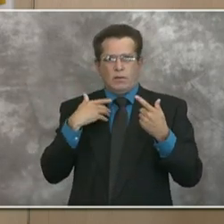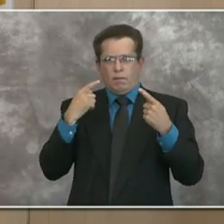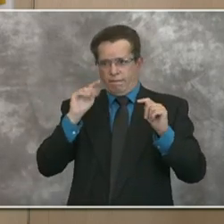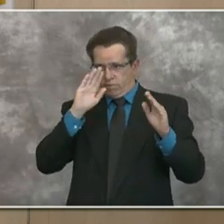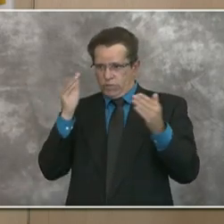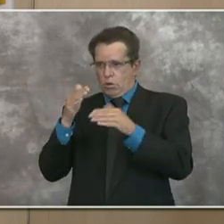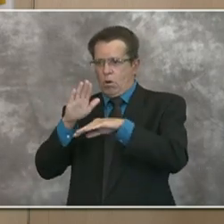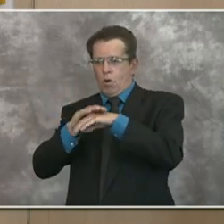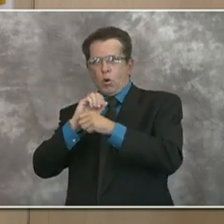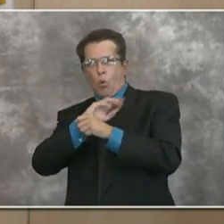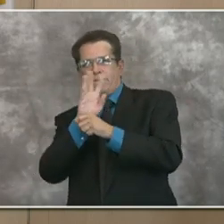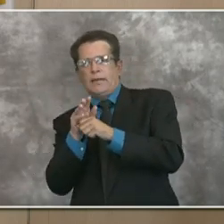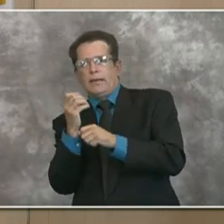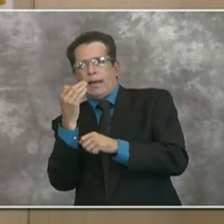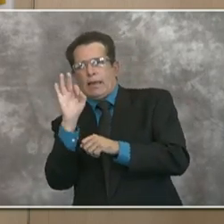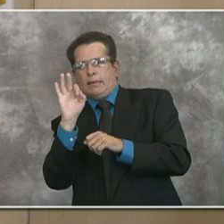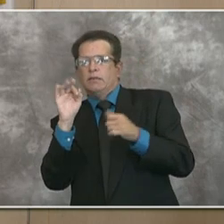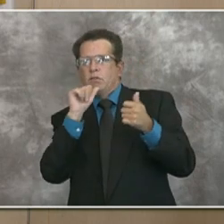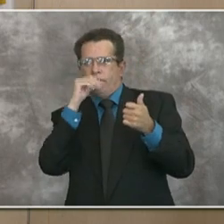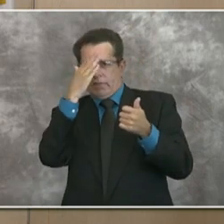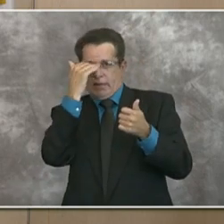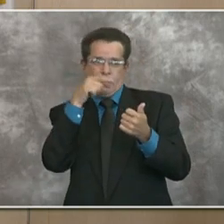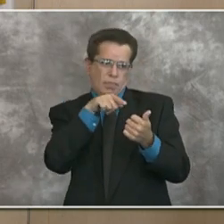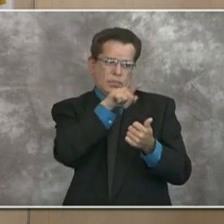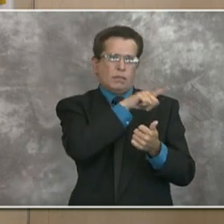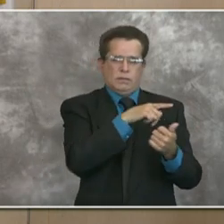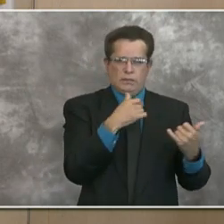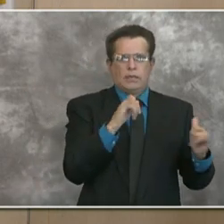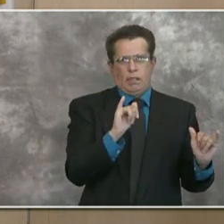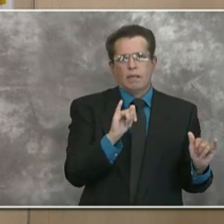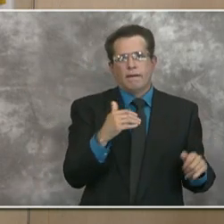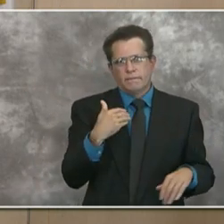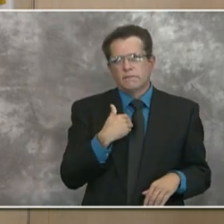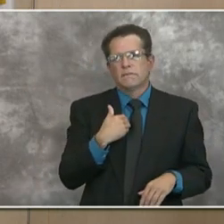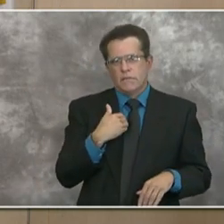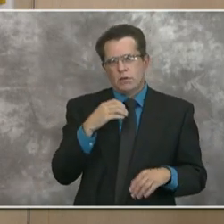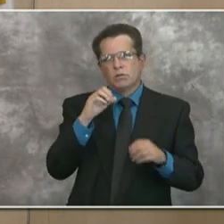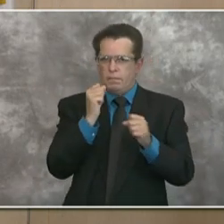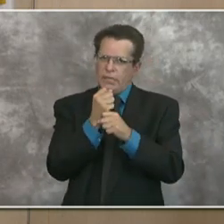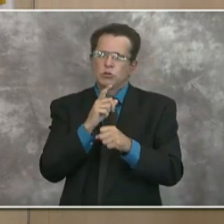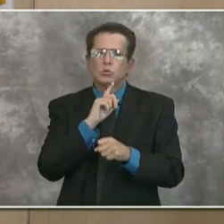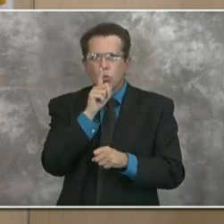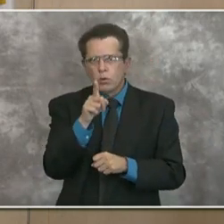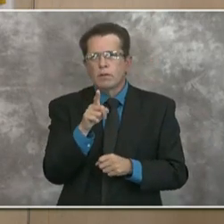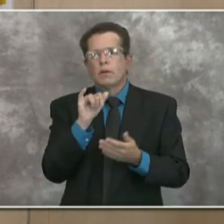focus being on COVID-19. And still, we want to make sure